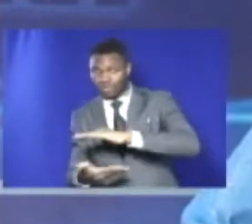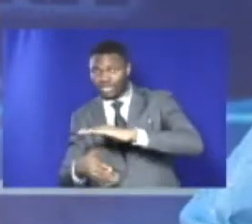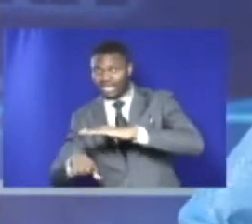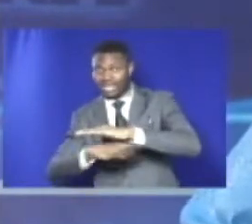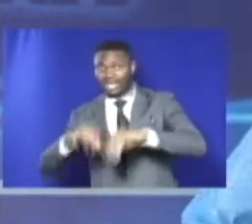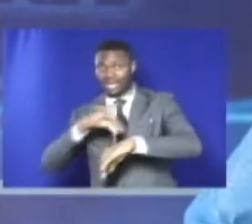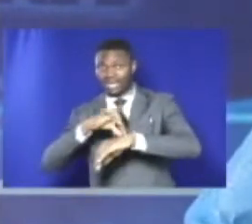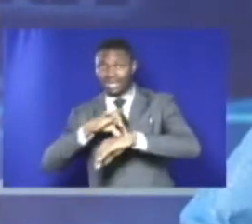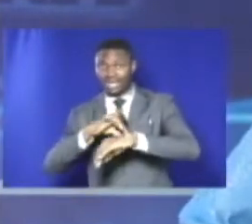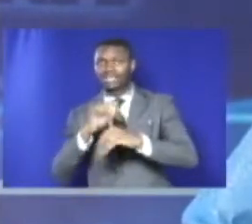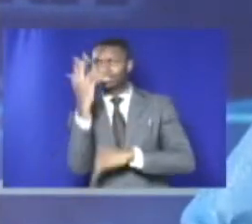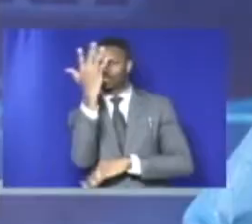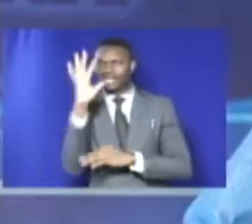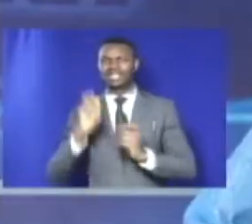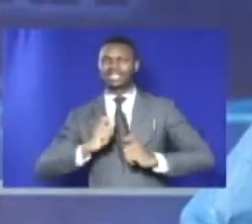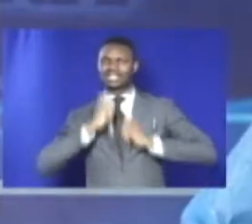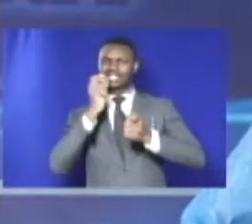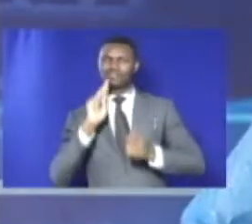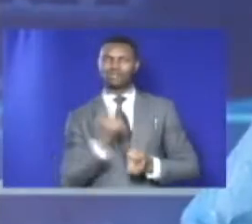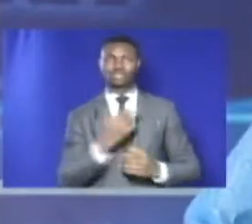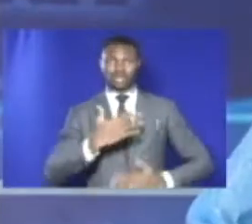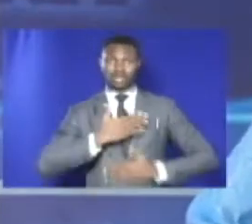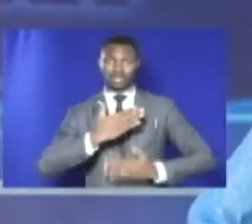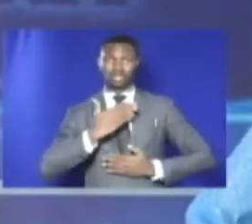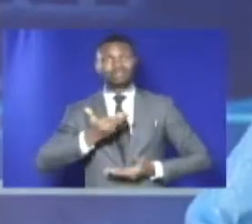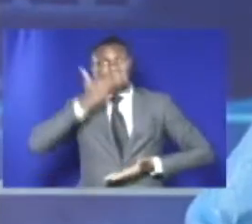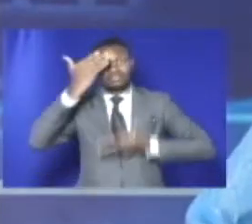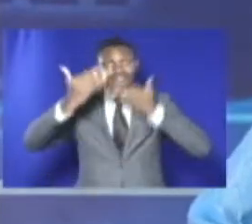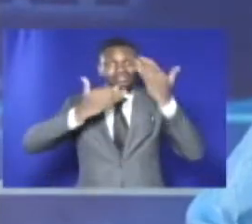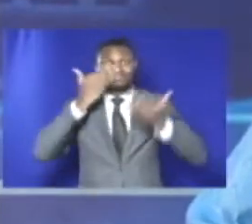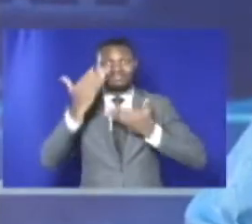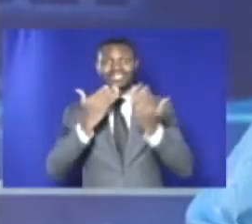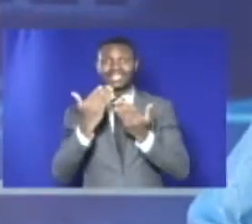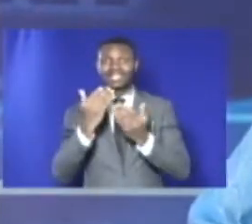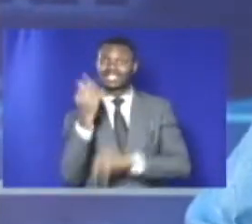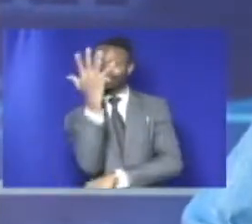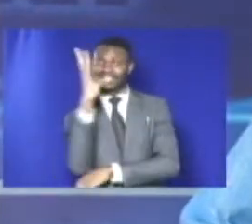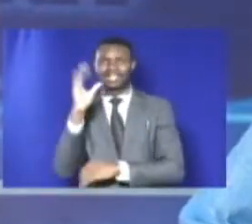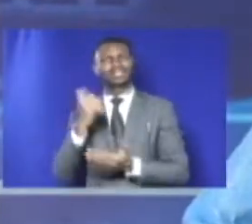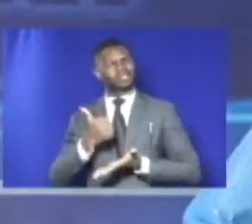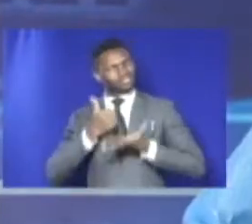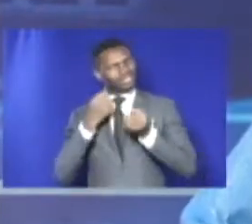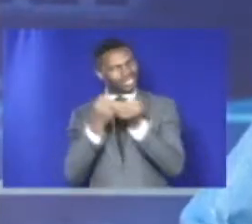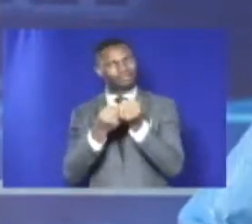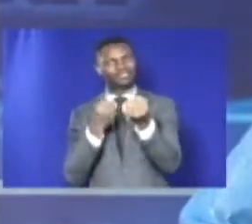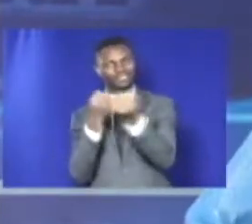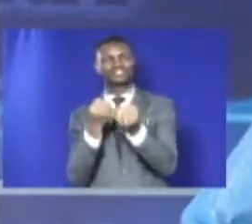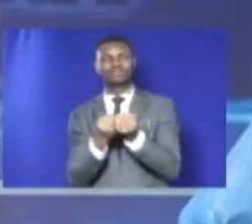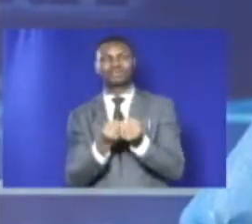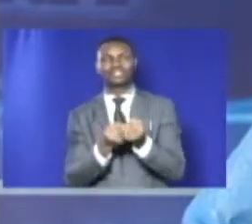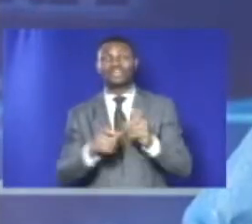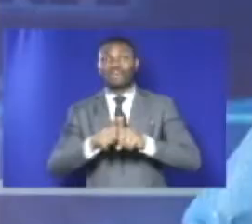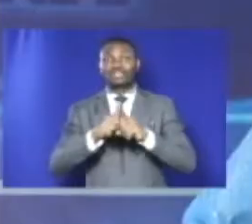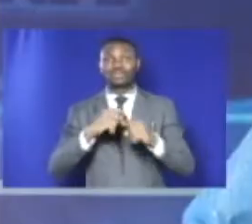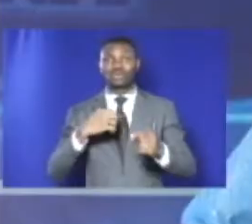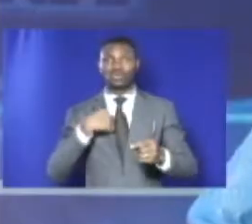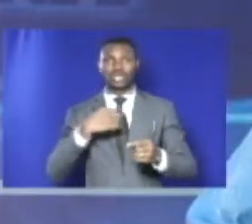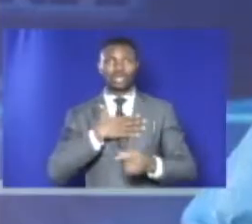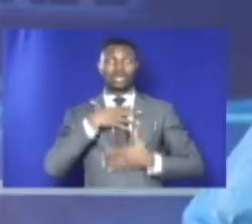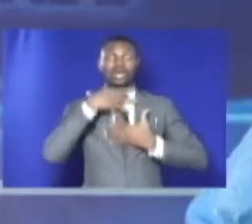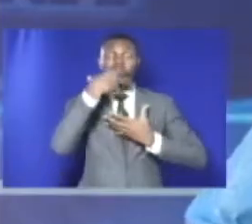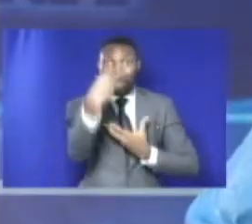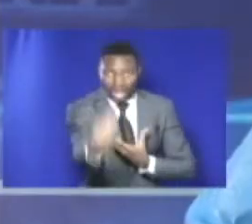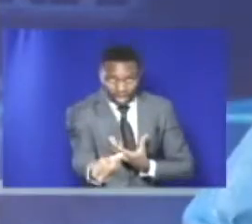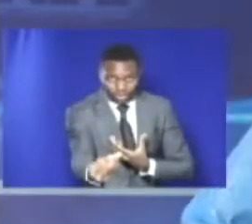that give us the oxygen we take in and take away from us the carbon dioxide we breathe out. But we